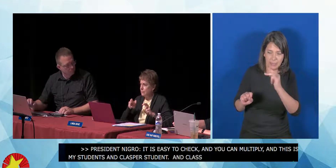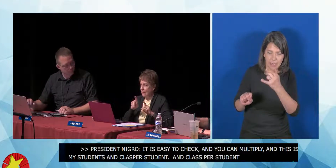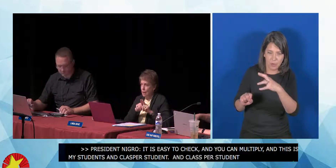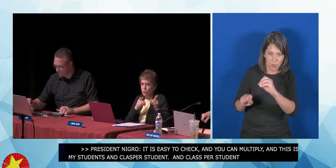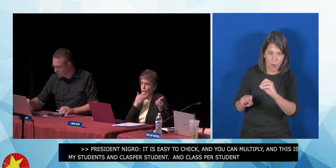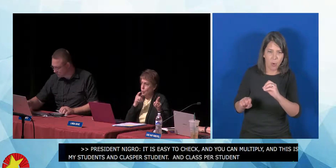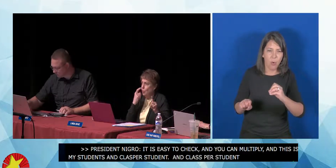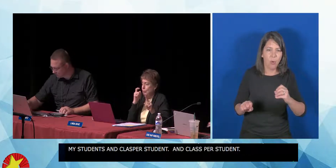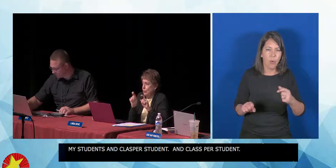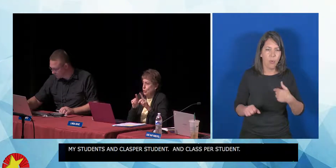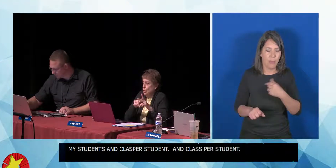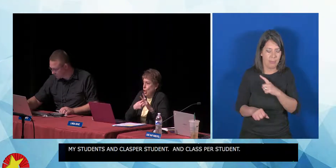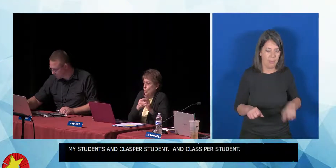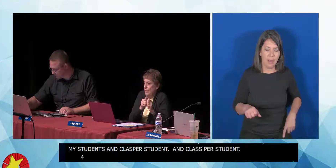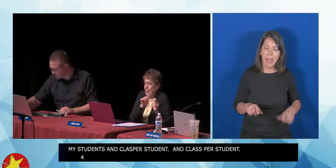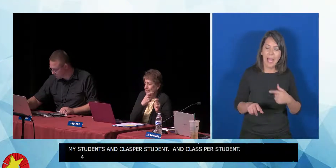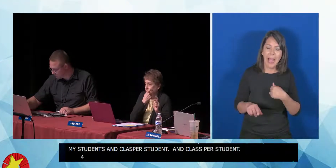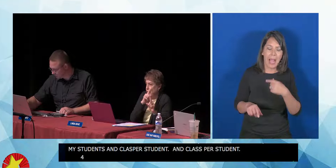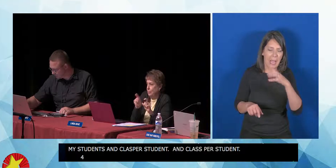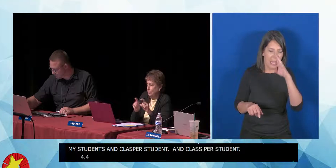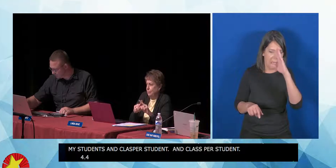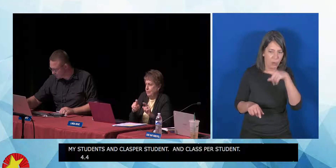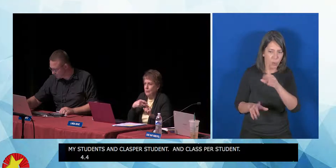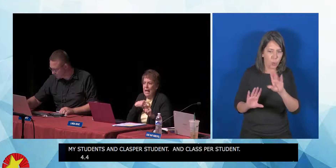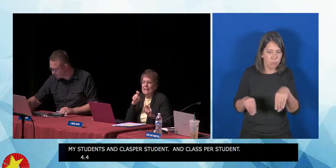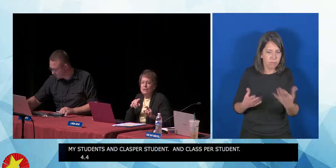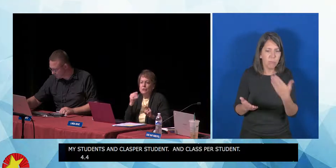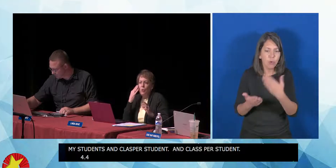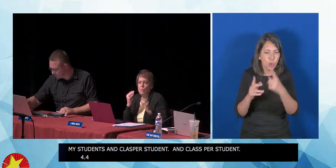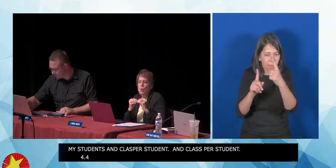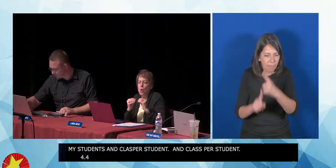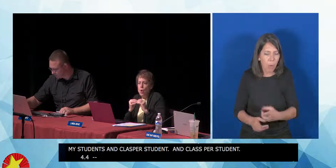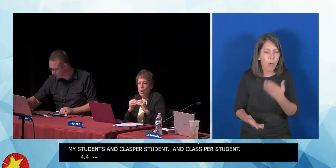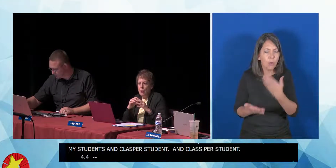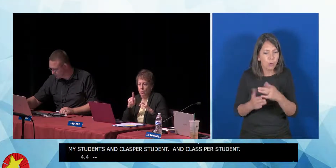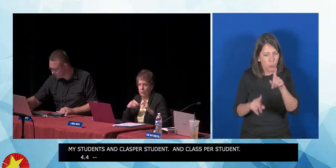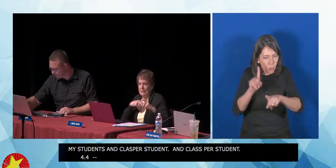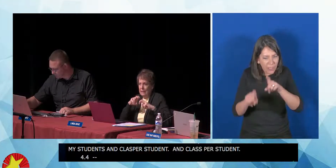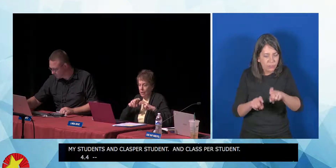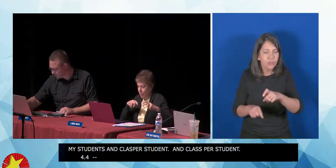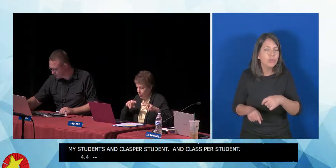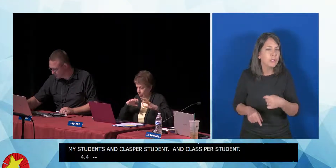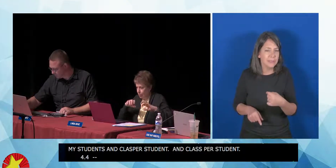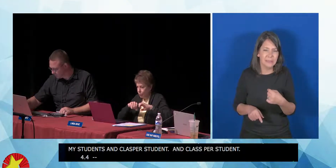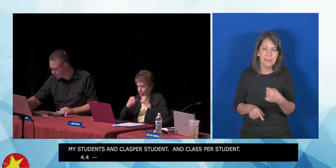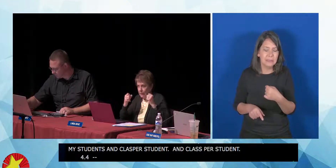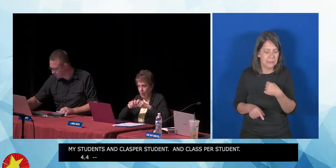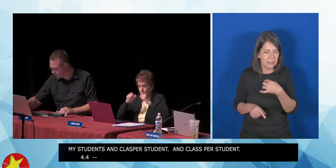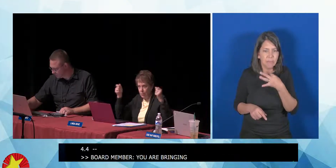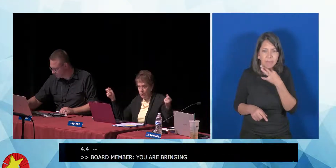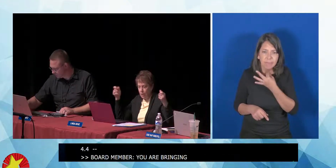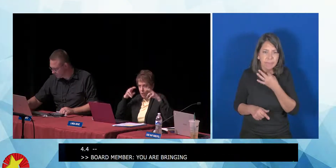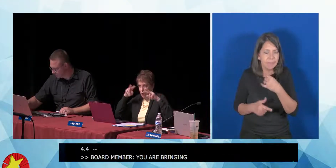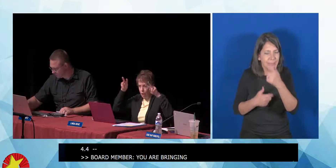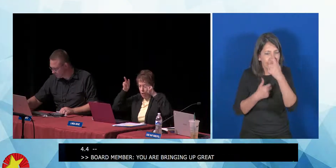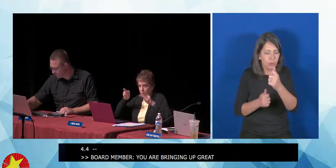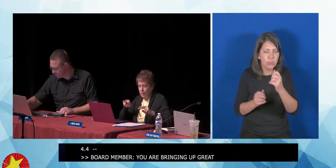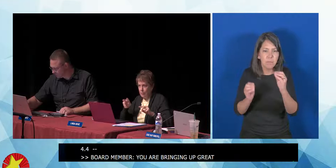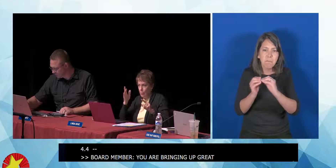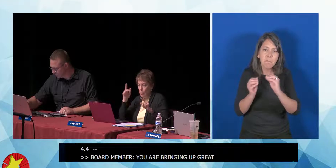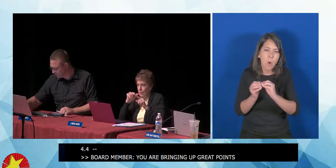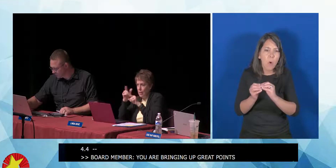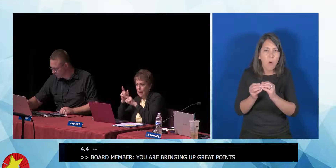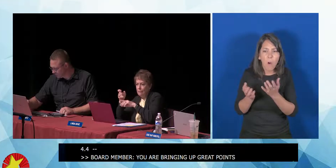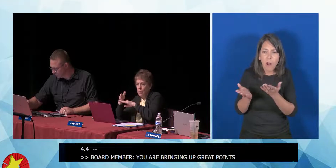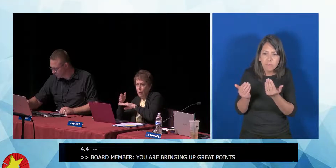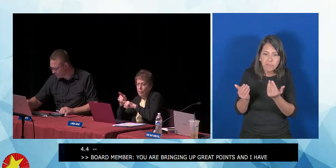I think you're bringing up some really good points and some great questions that I am very interested in knowing more about, and I think you're